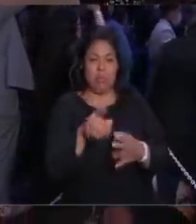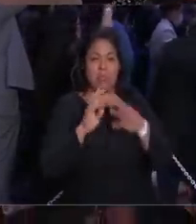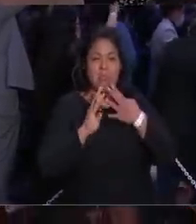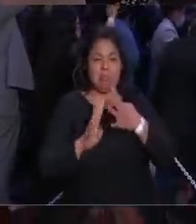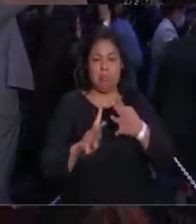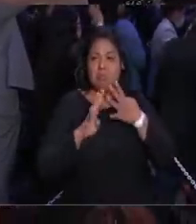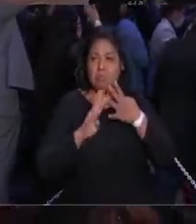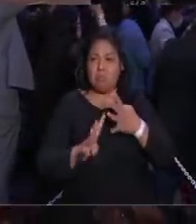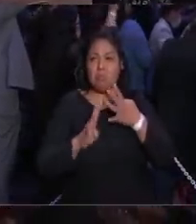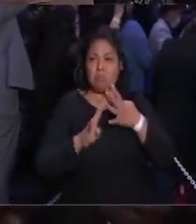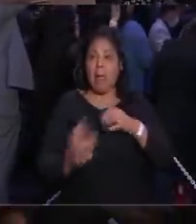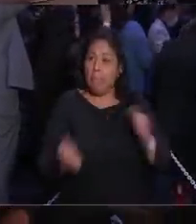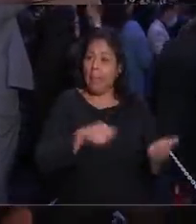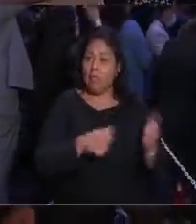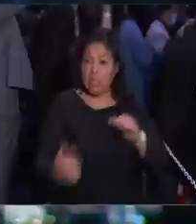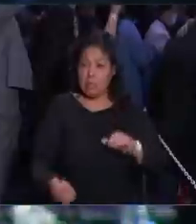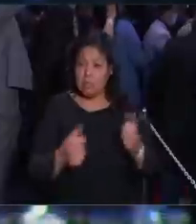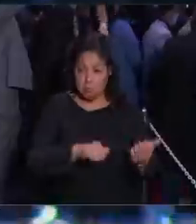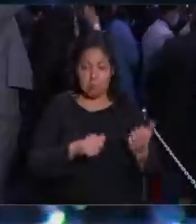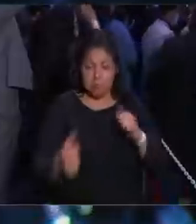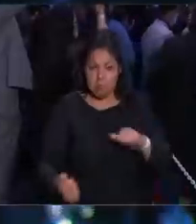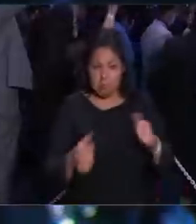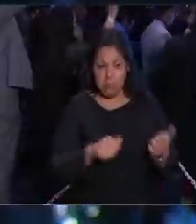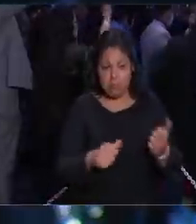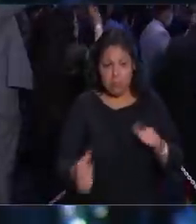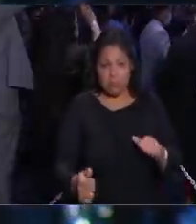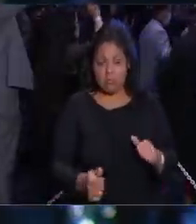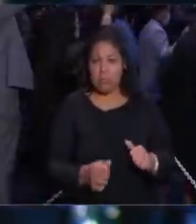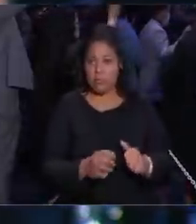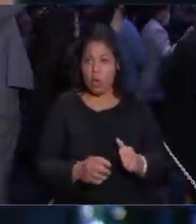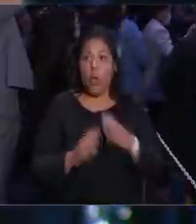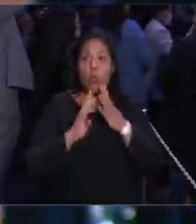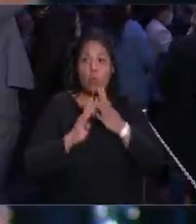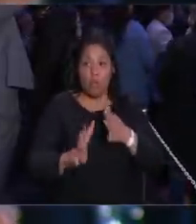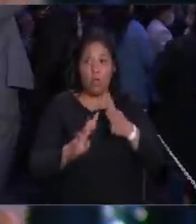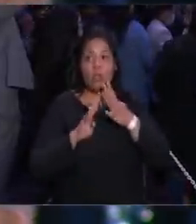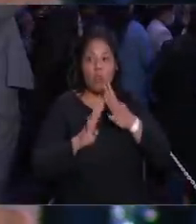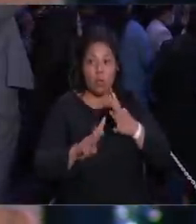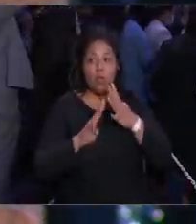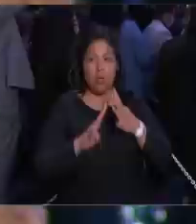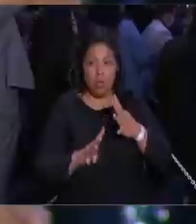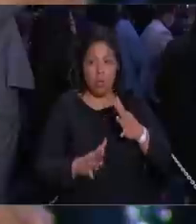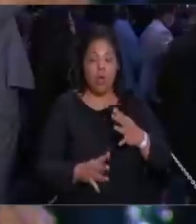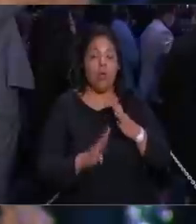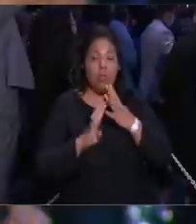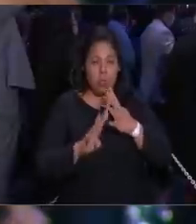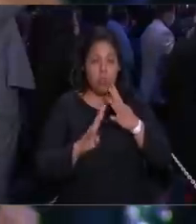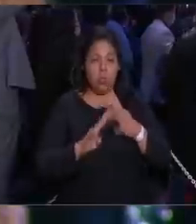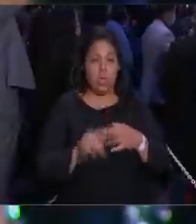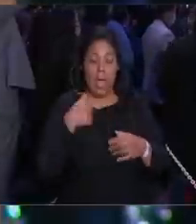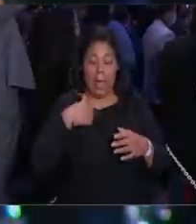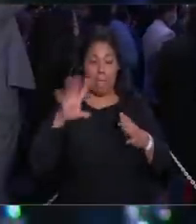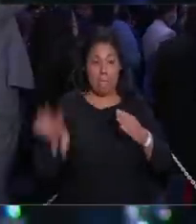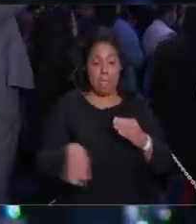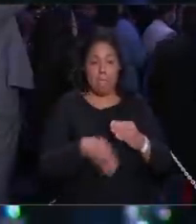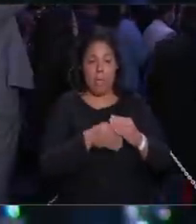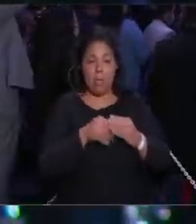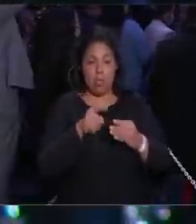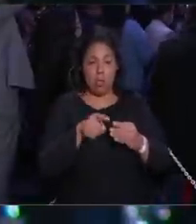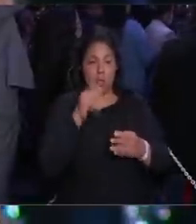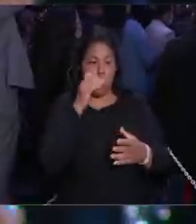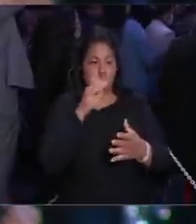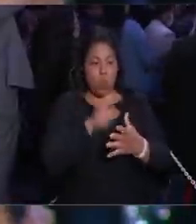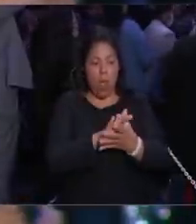I recently married him. Lo inicié. I married him to his wife Mele. Mele, would you